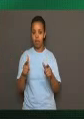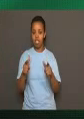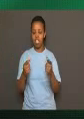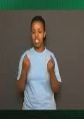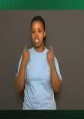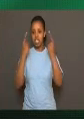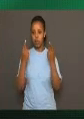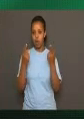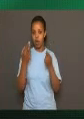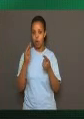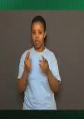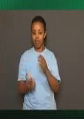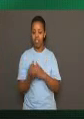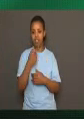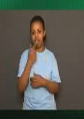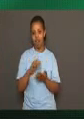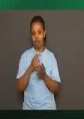in a spontaneous way.